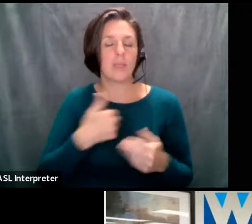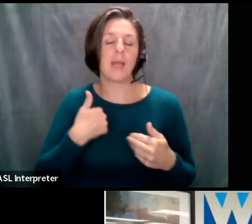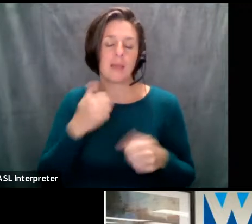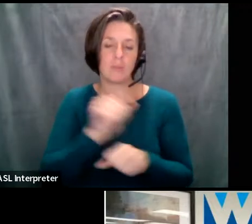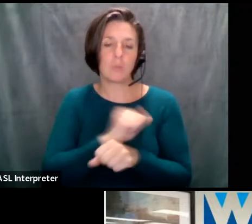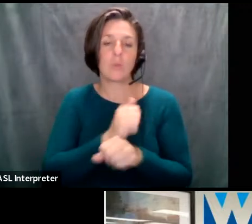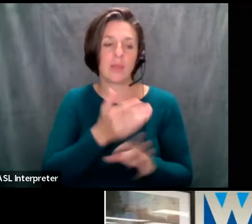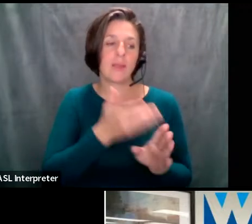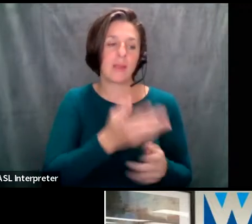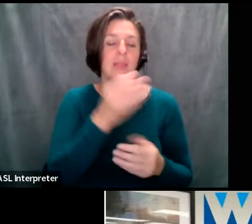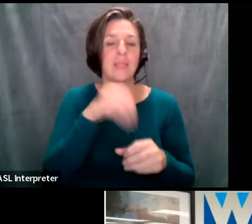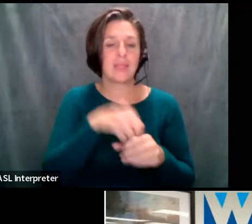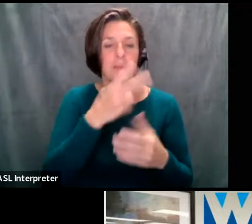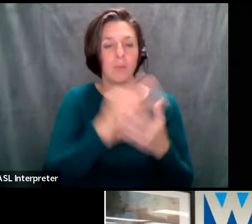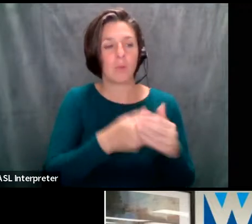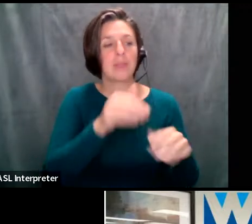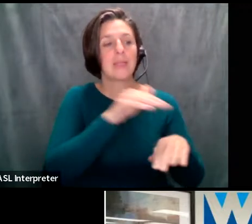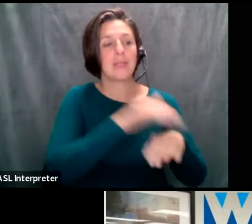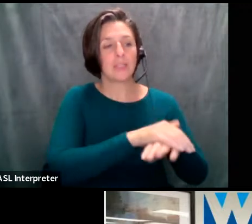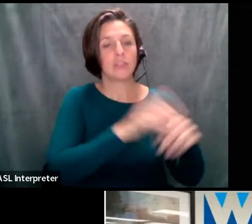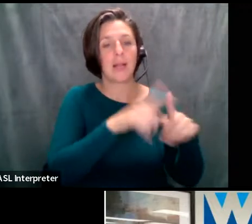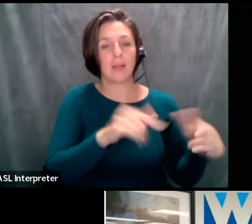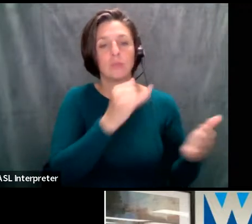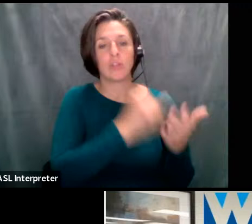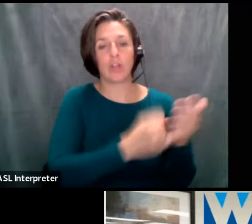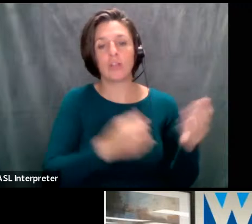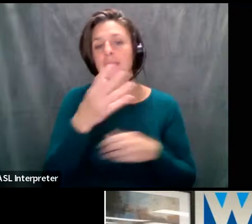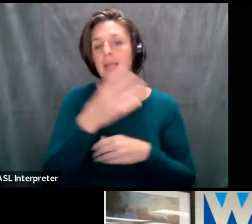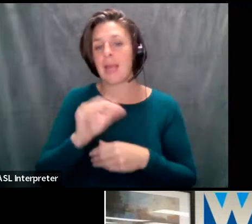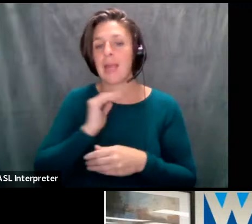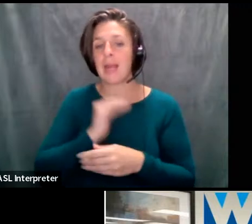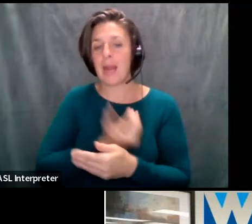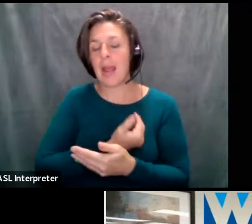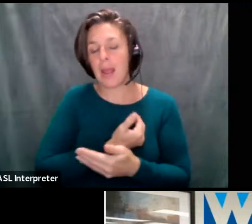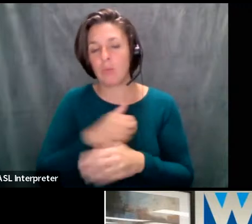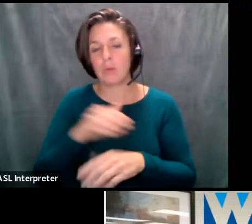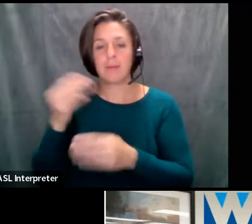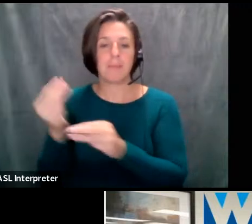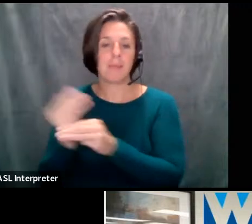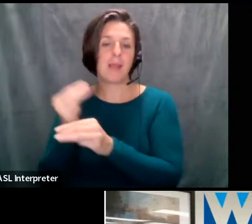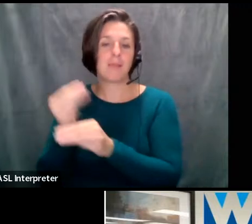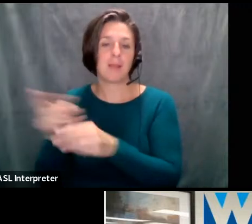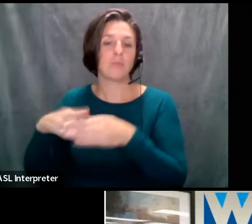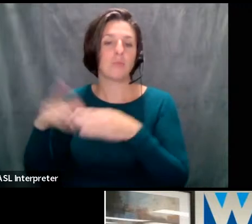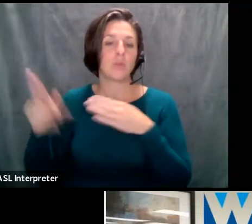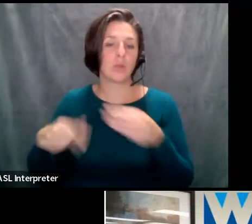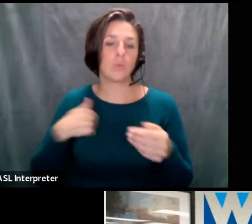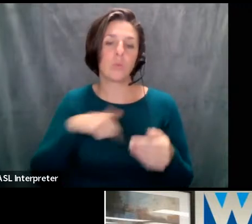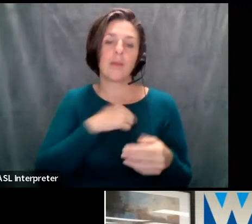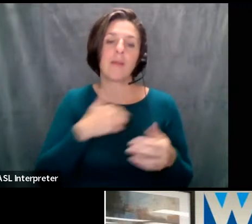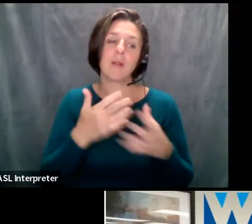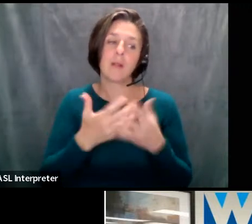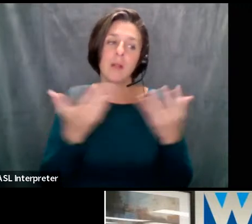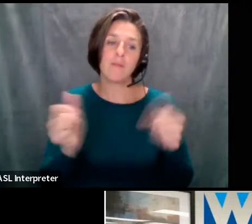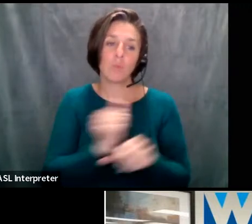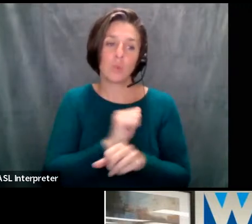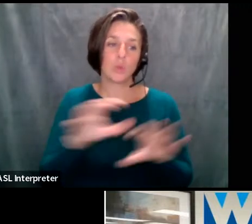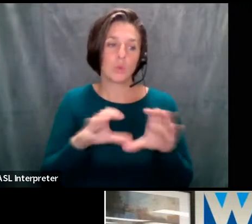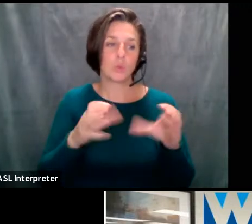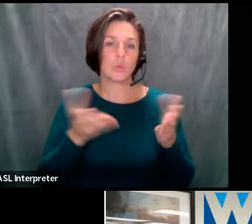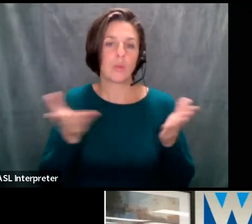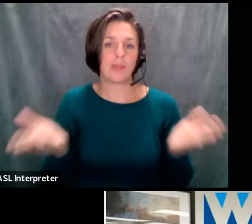in both English language arts and our mathematics results. We have a lot of work to do there. So I just wanted to call